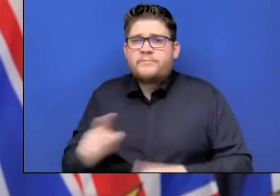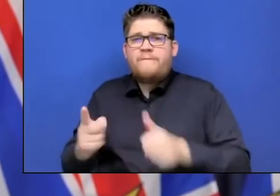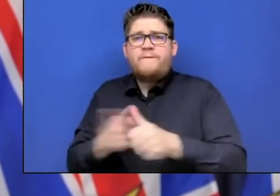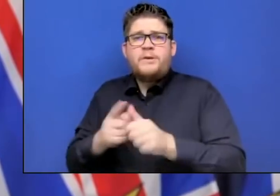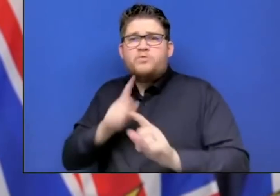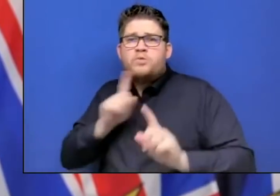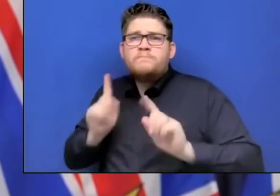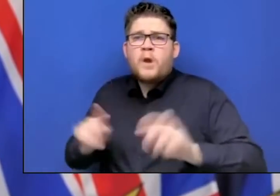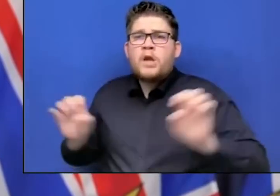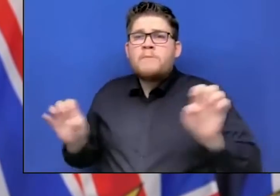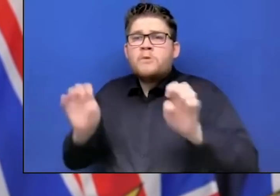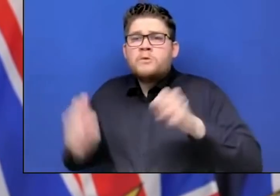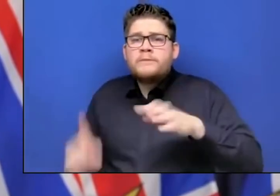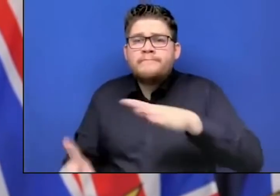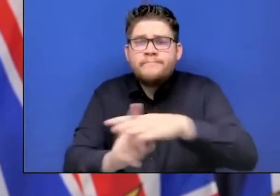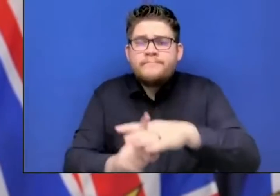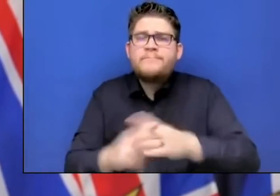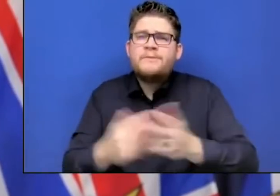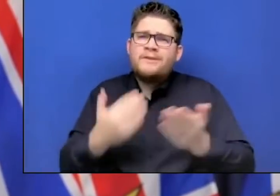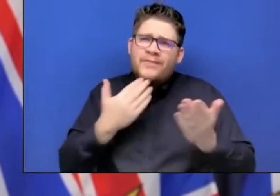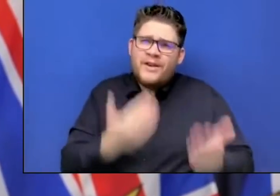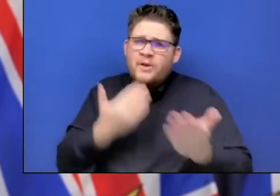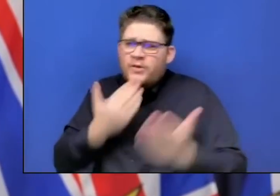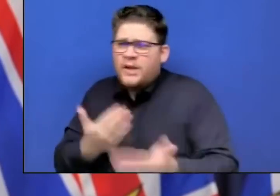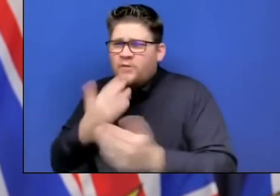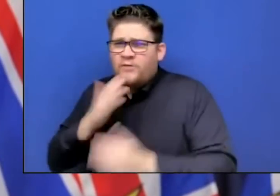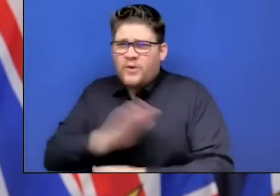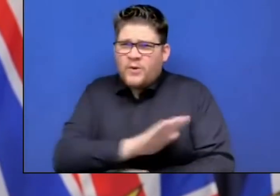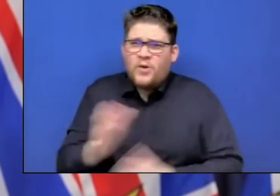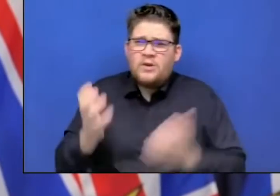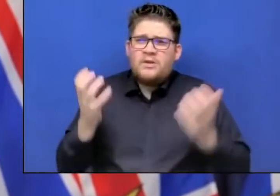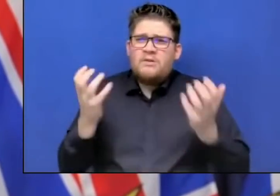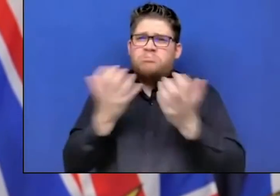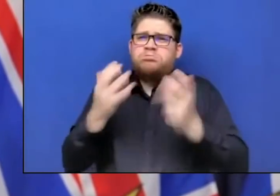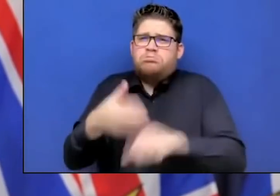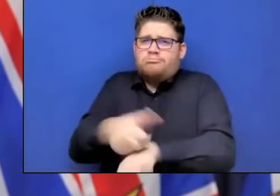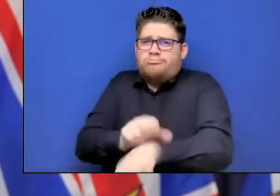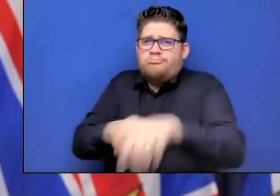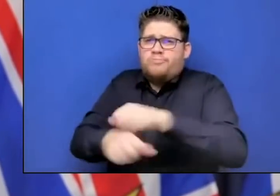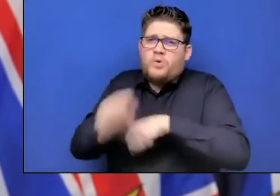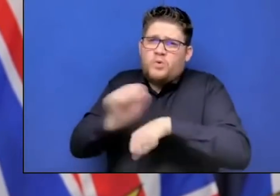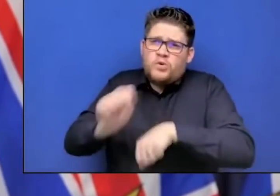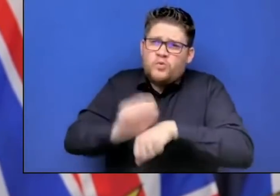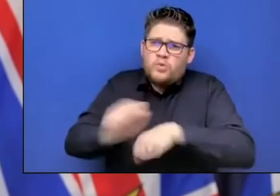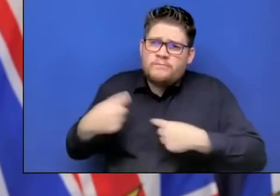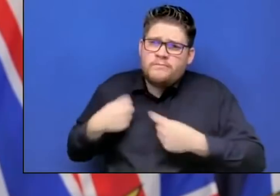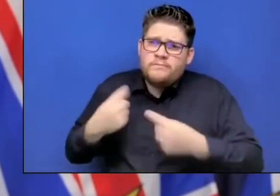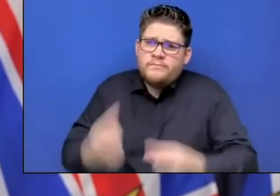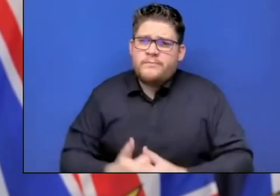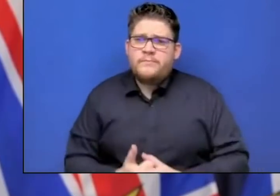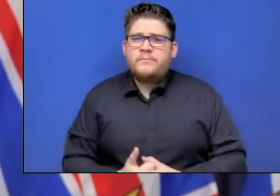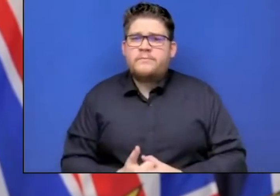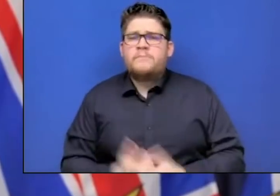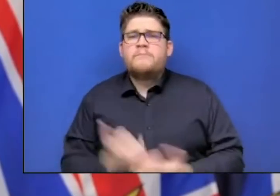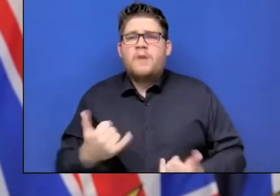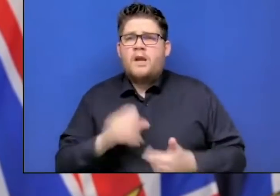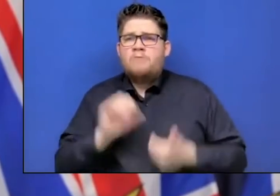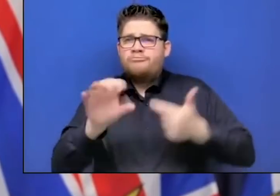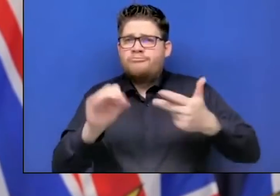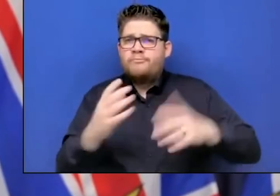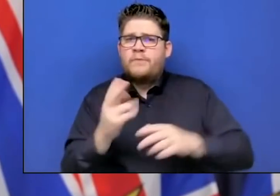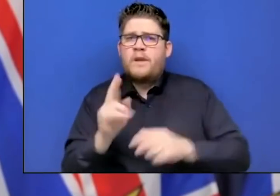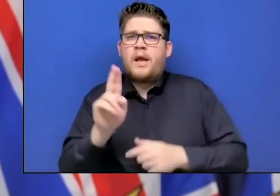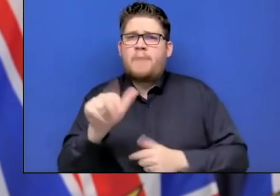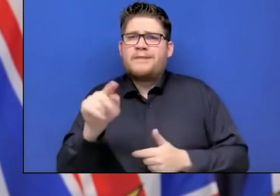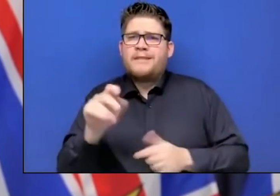and Infrastructure and Emergency Management BC that we are able to do this. I want to recap the situation on our